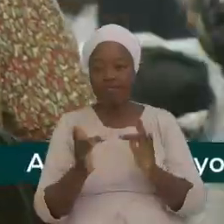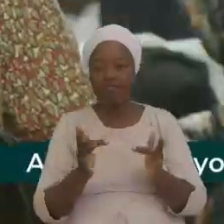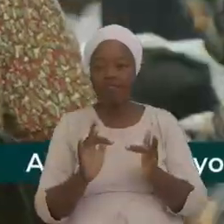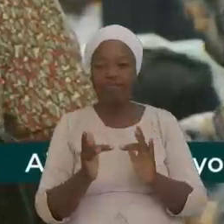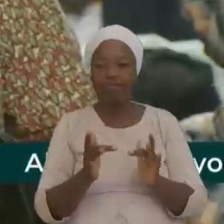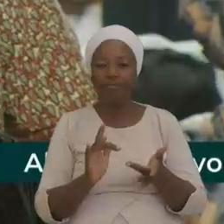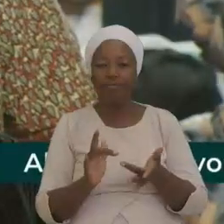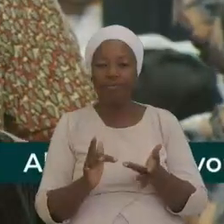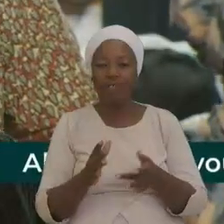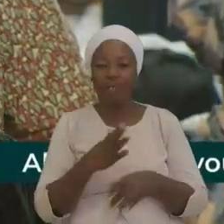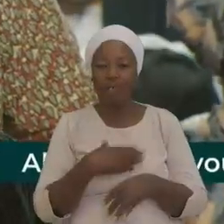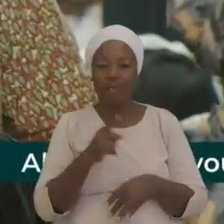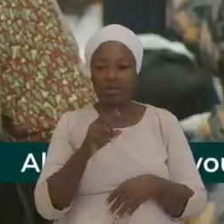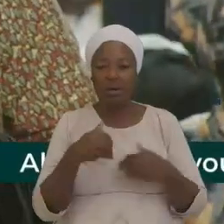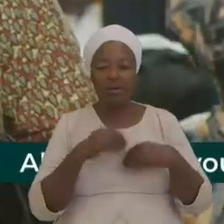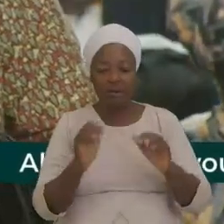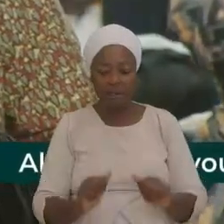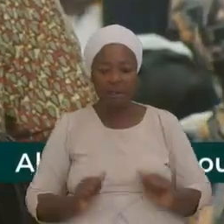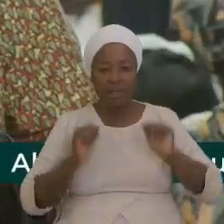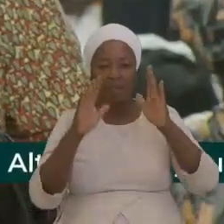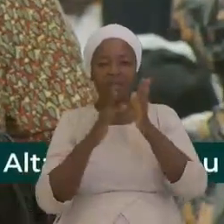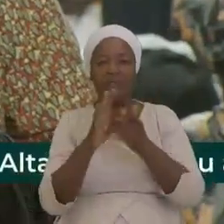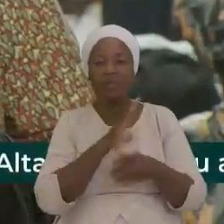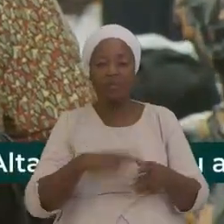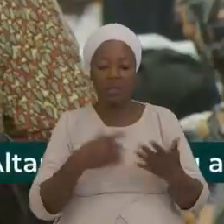and you have given your life to the Lord,